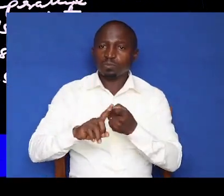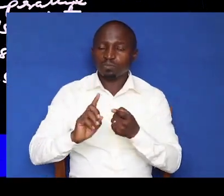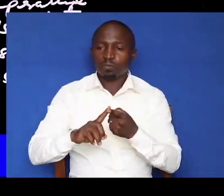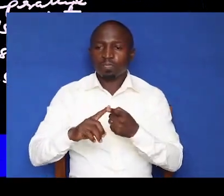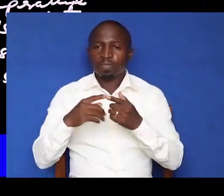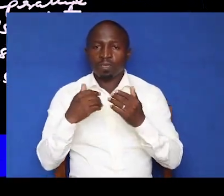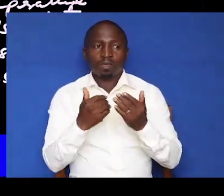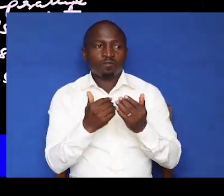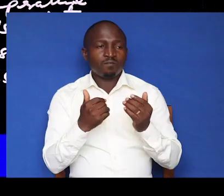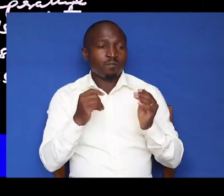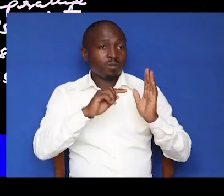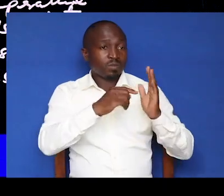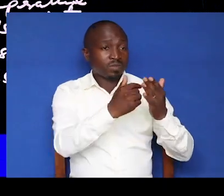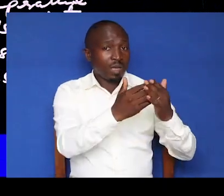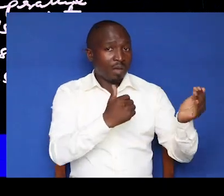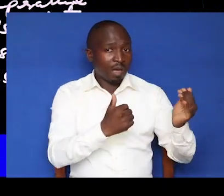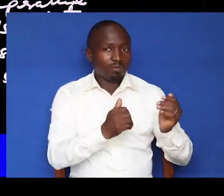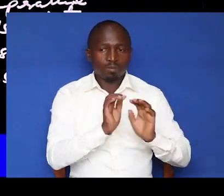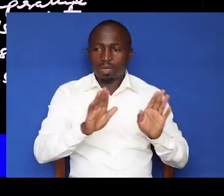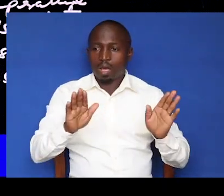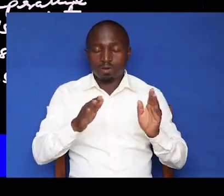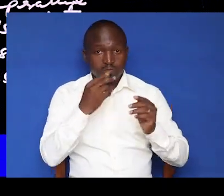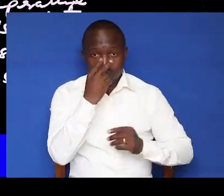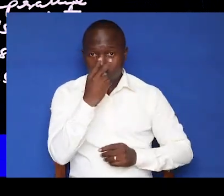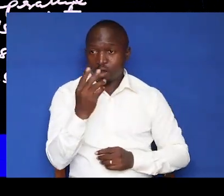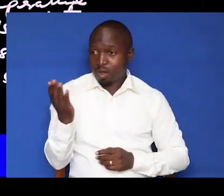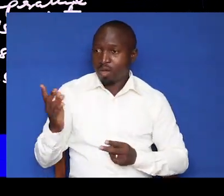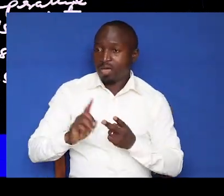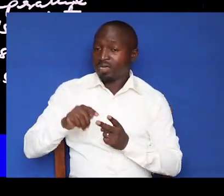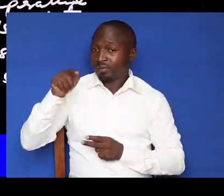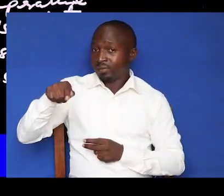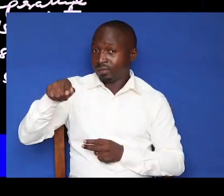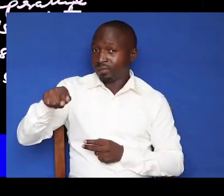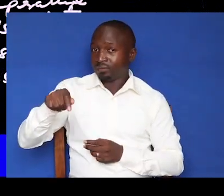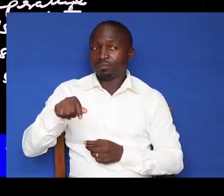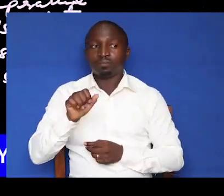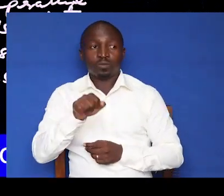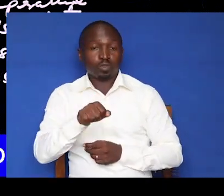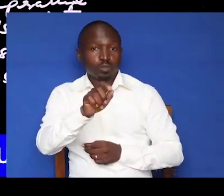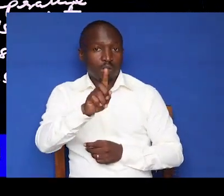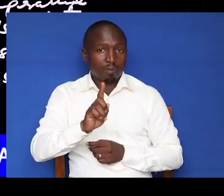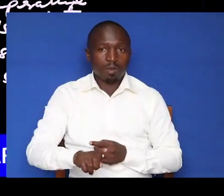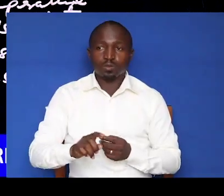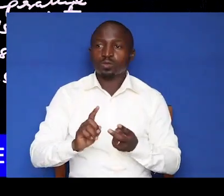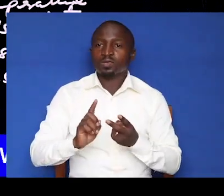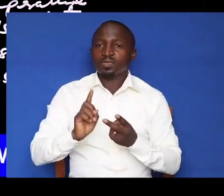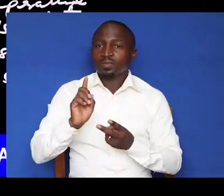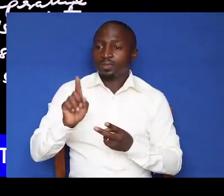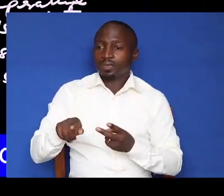the factors we have seen are the ones which